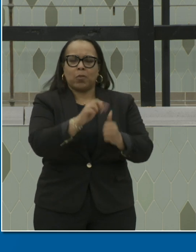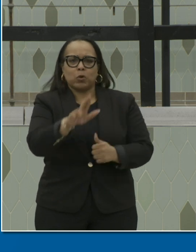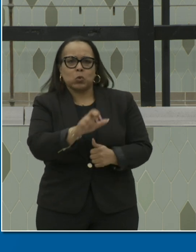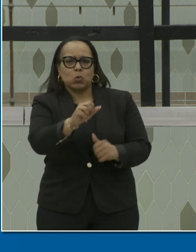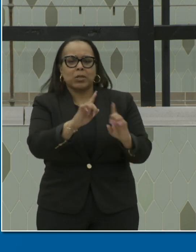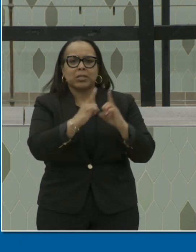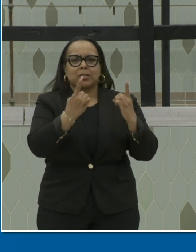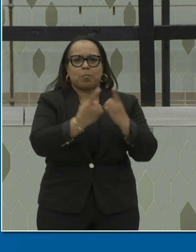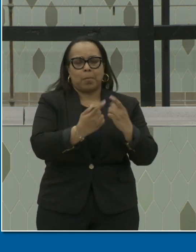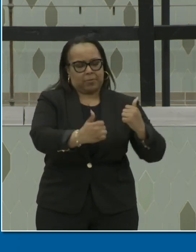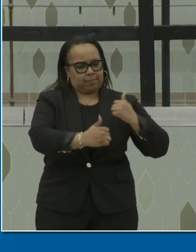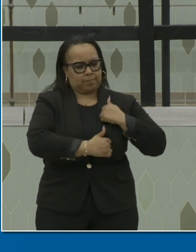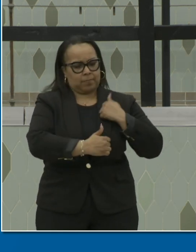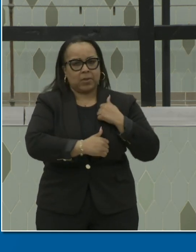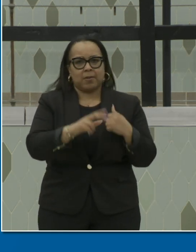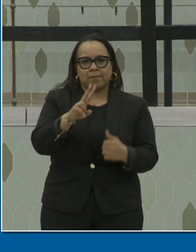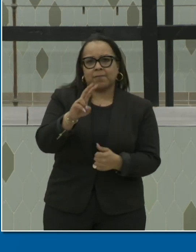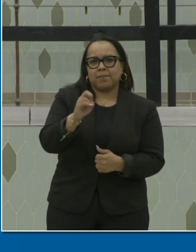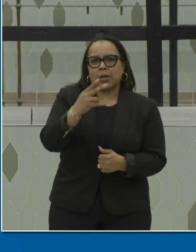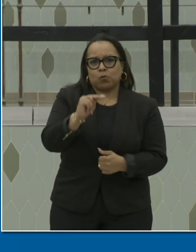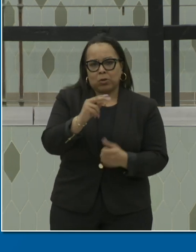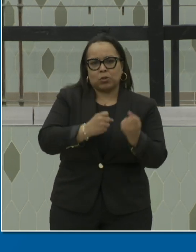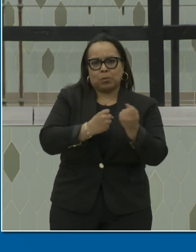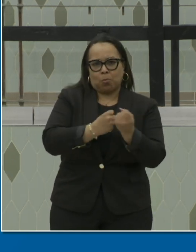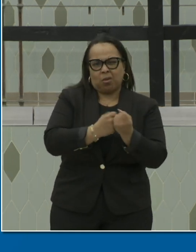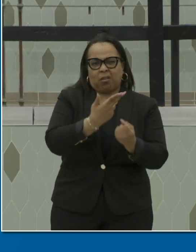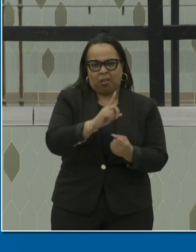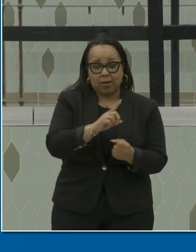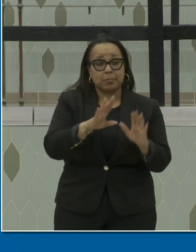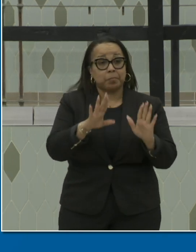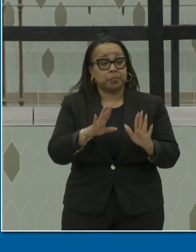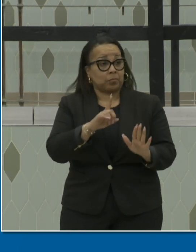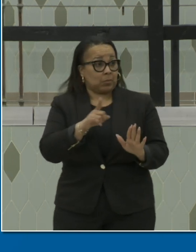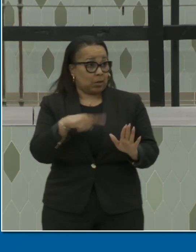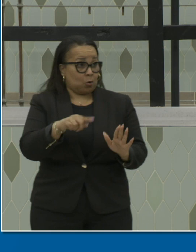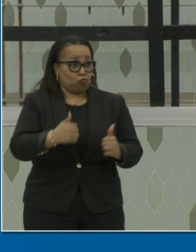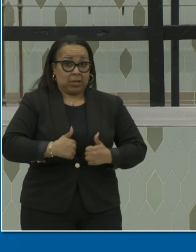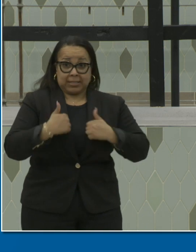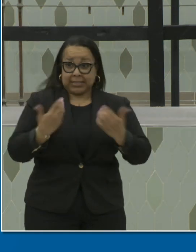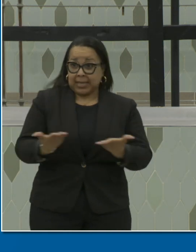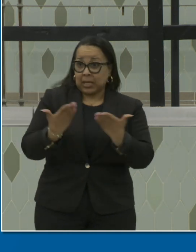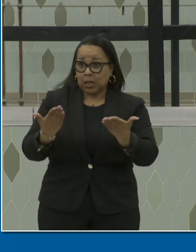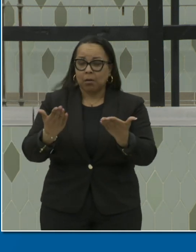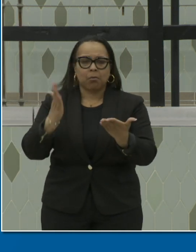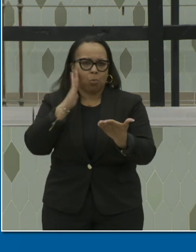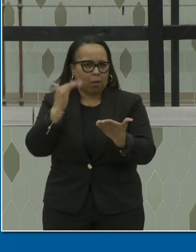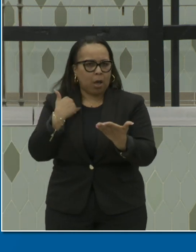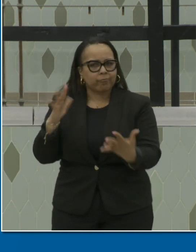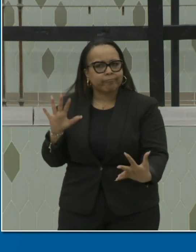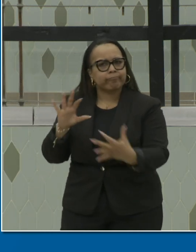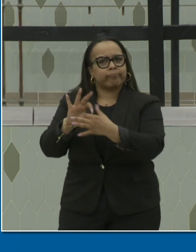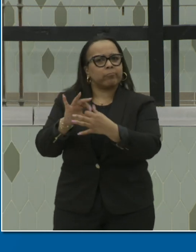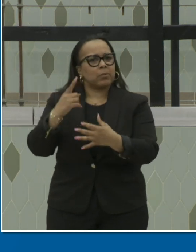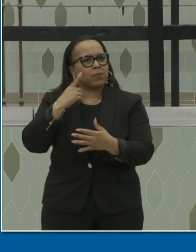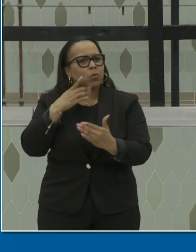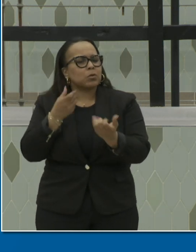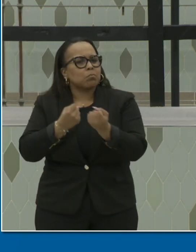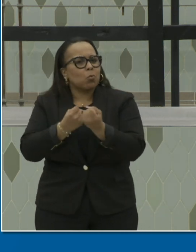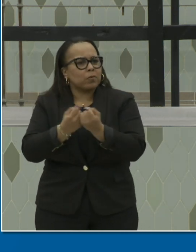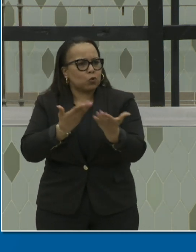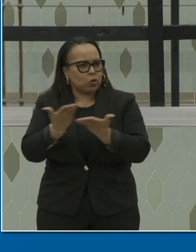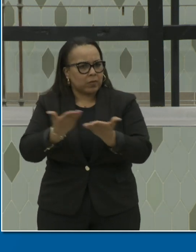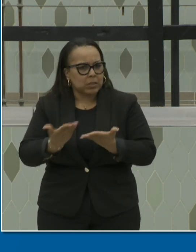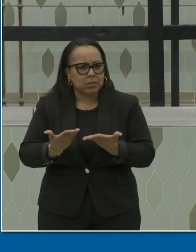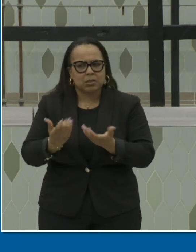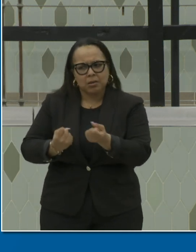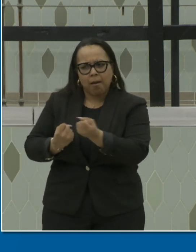U.S. Department of Veterans Affairs and HUD. And all residents who live here will have access to supportive services